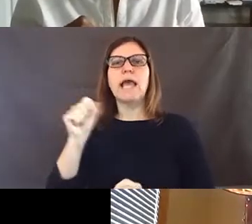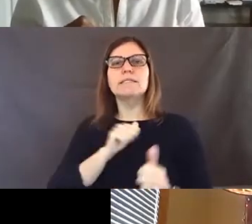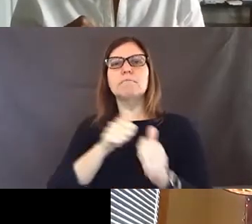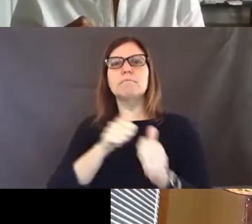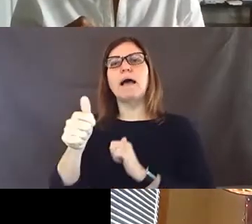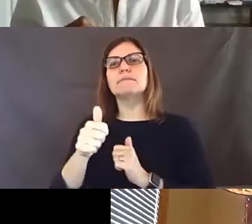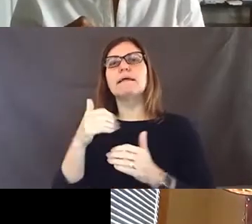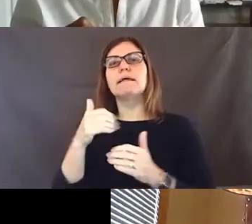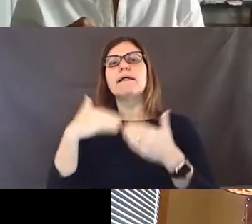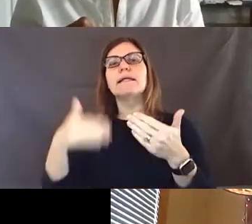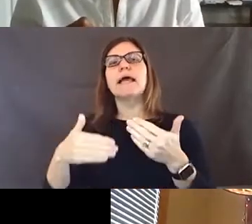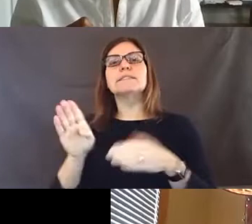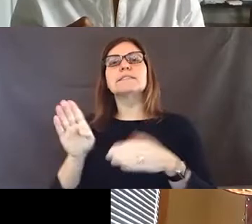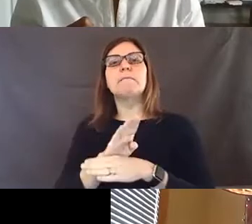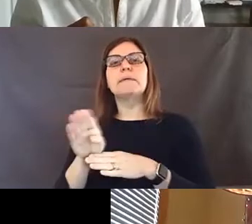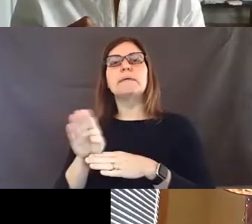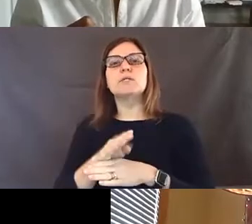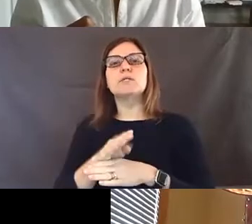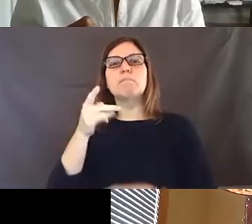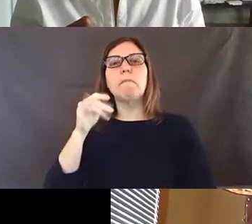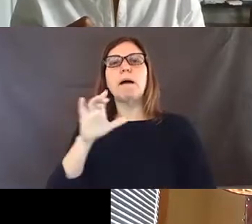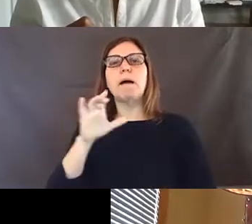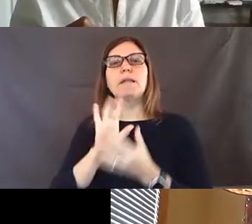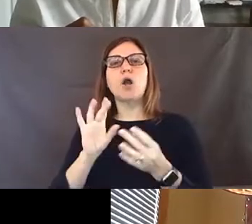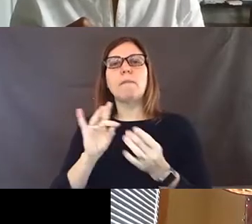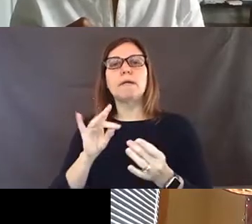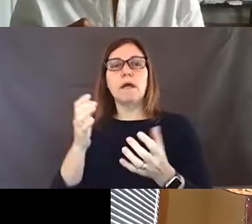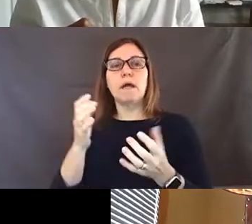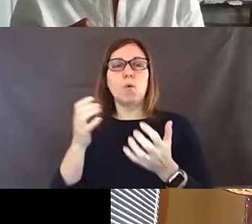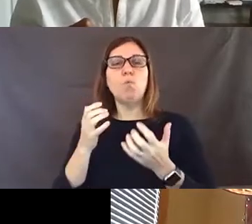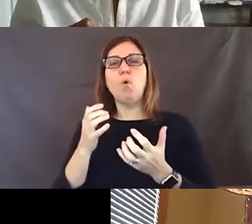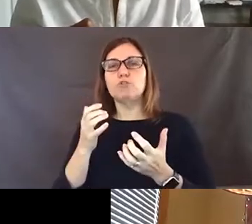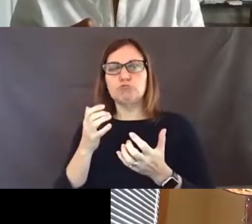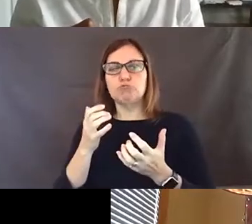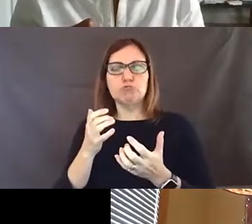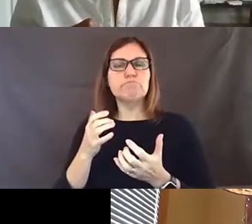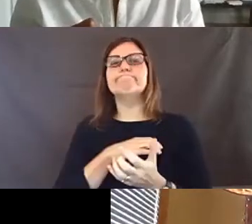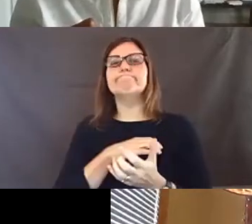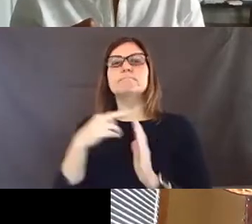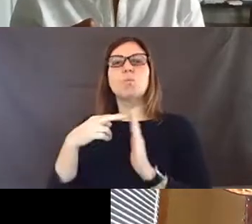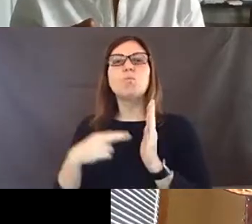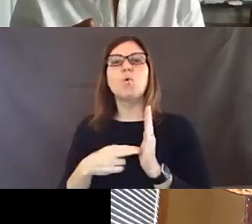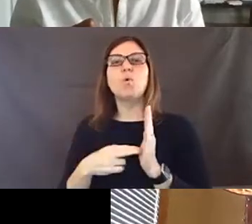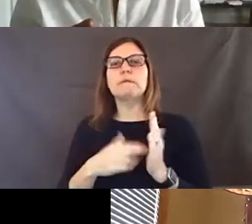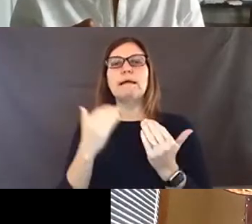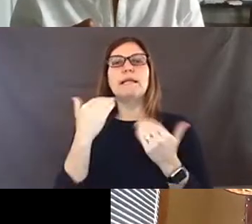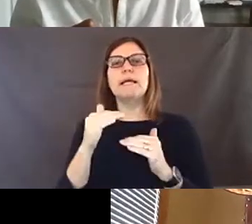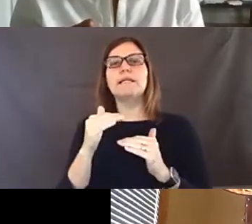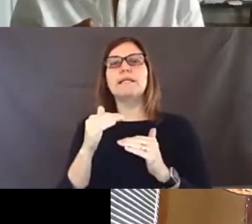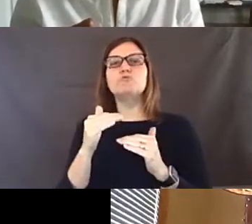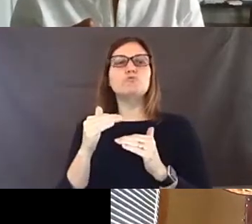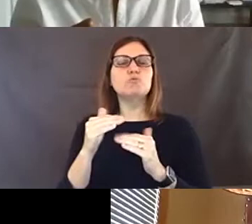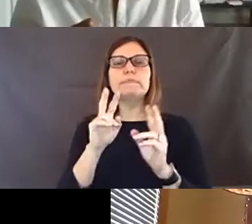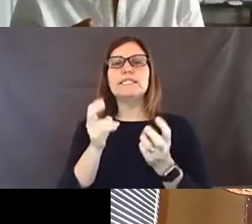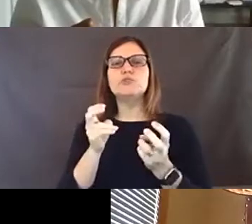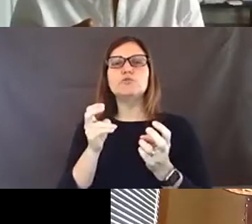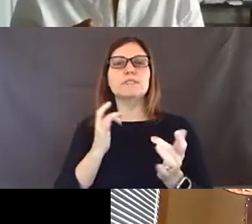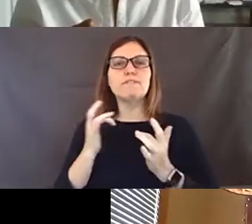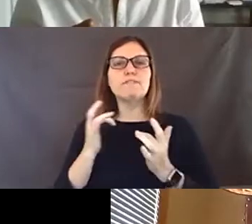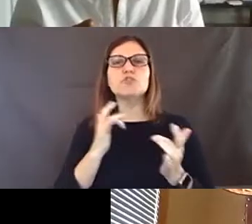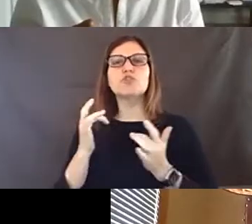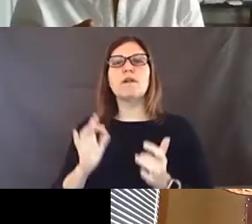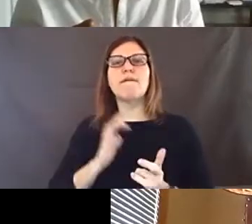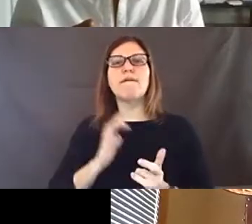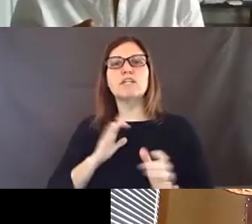comment. I'd like to remind everyone that the rules of council state that comments are limited to matters of concern, official action, or